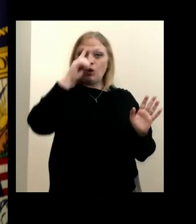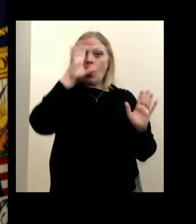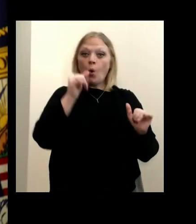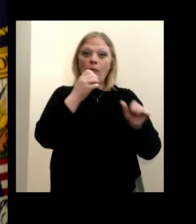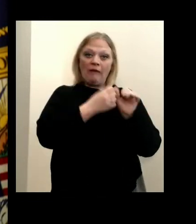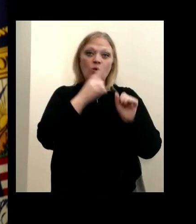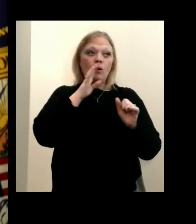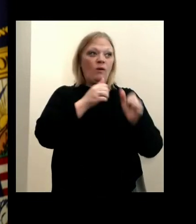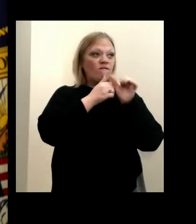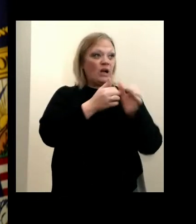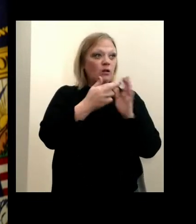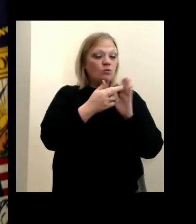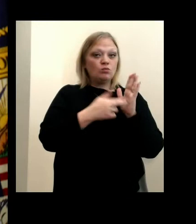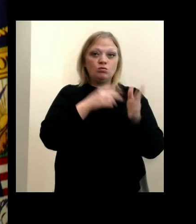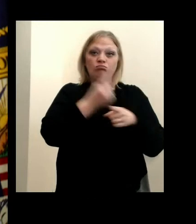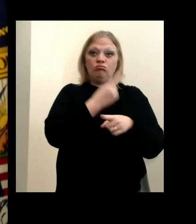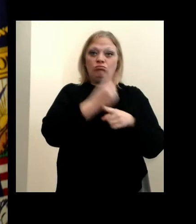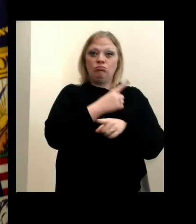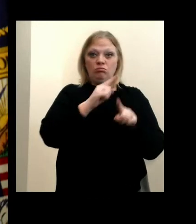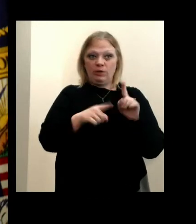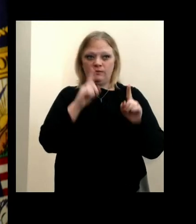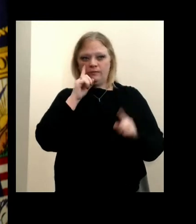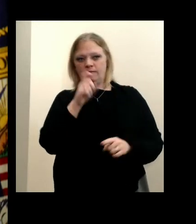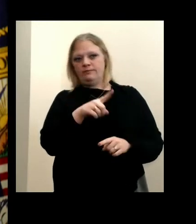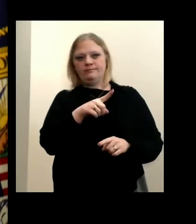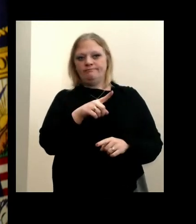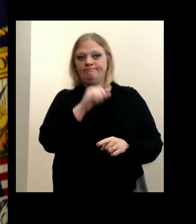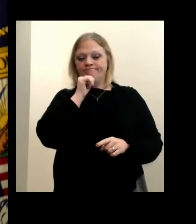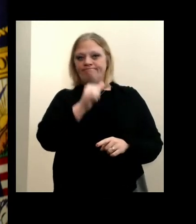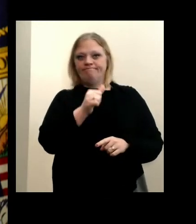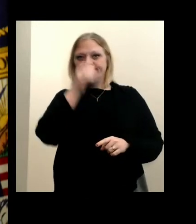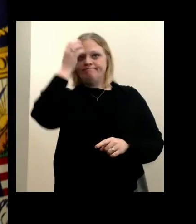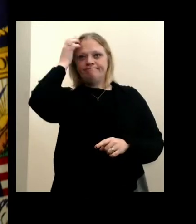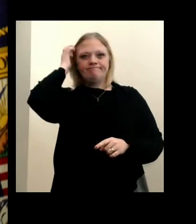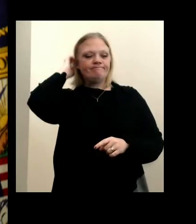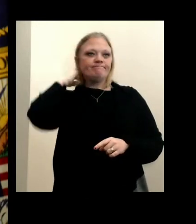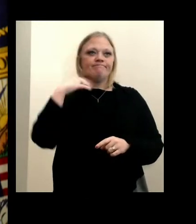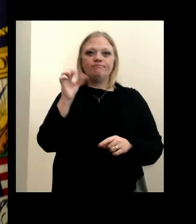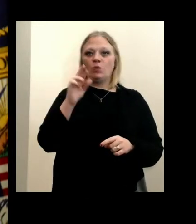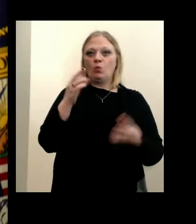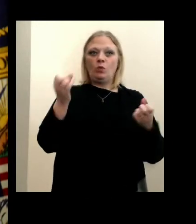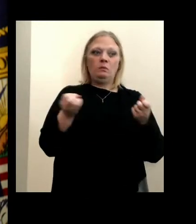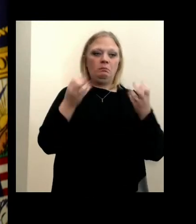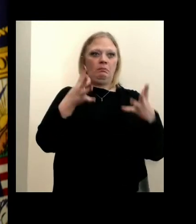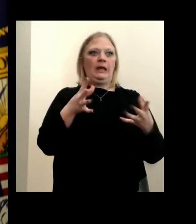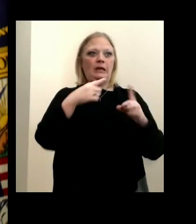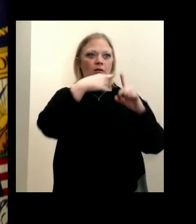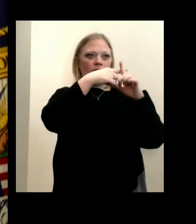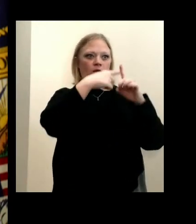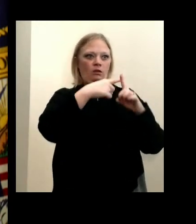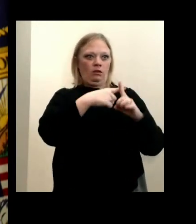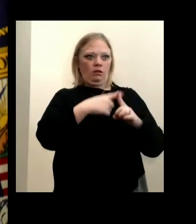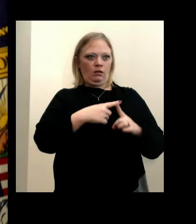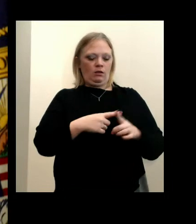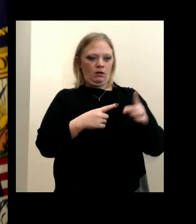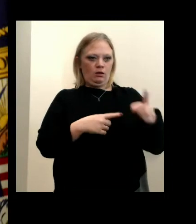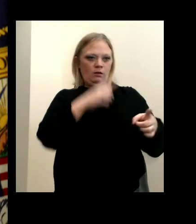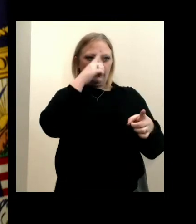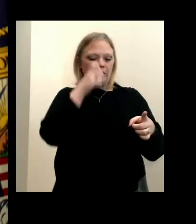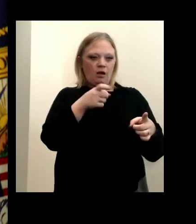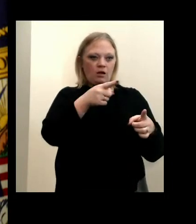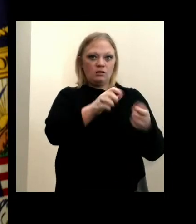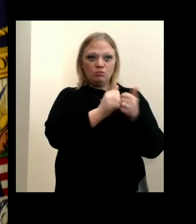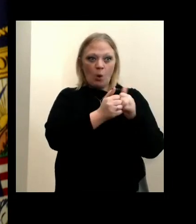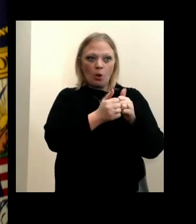rules properly, but if we find out that they're not, or that there's a number of cases that are emanating as a result of